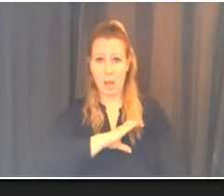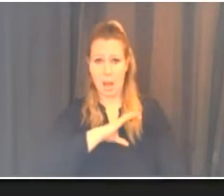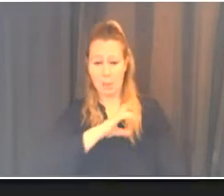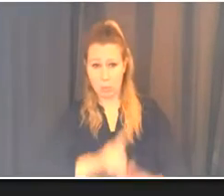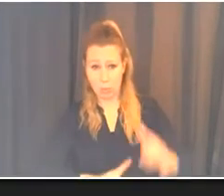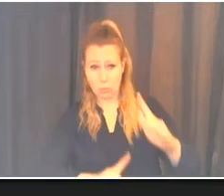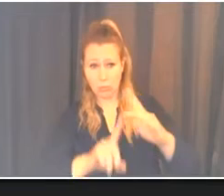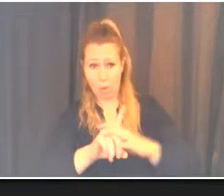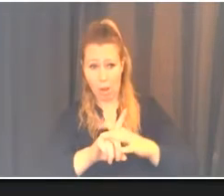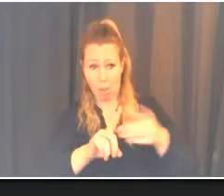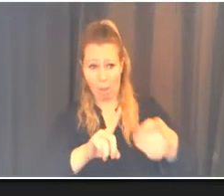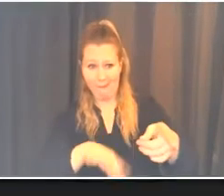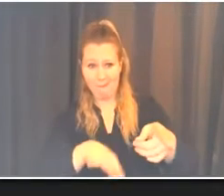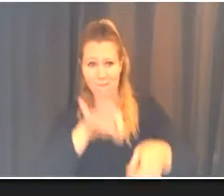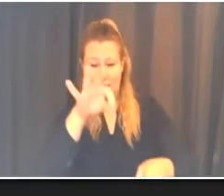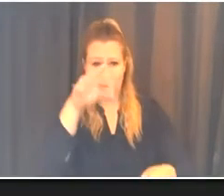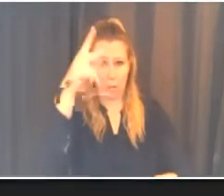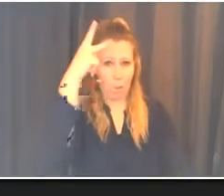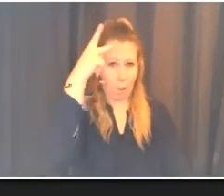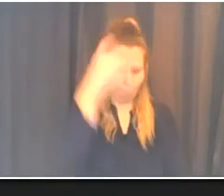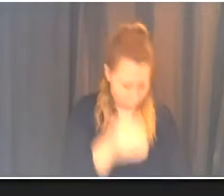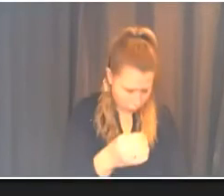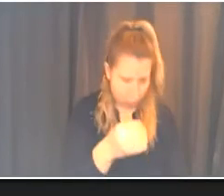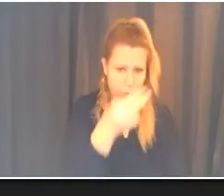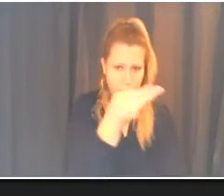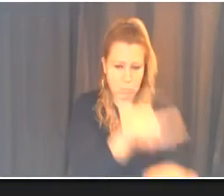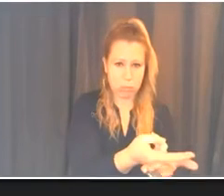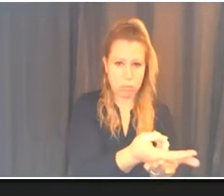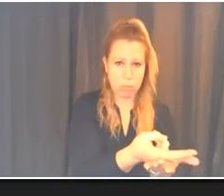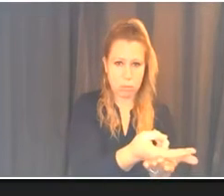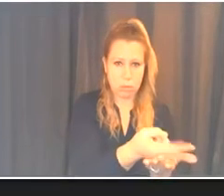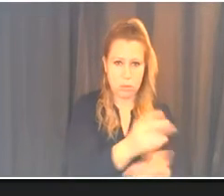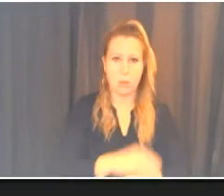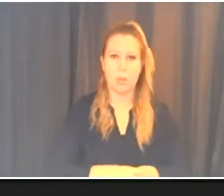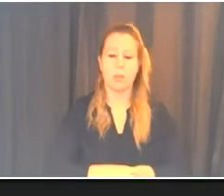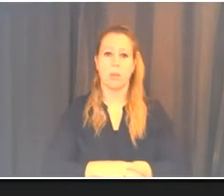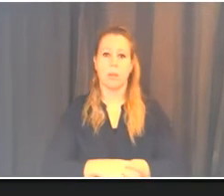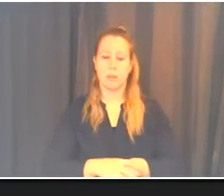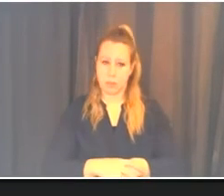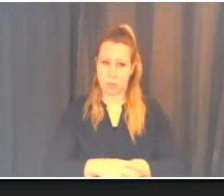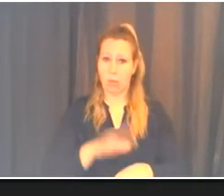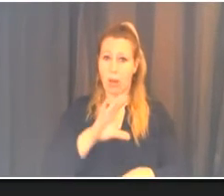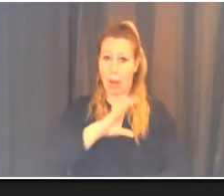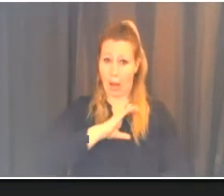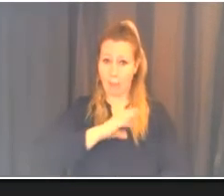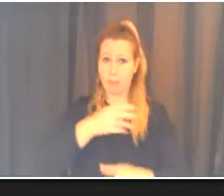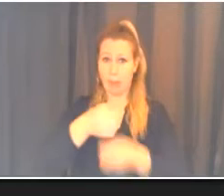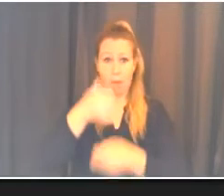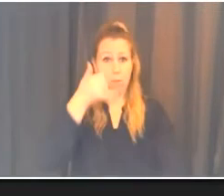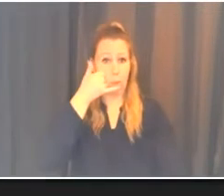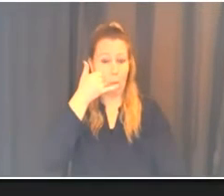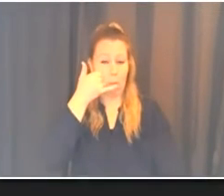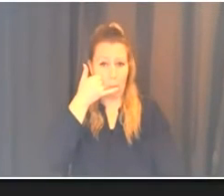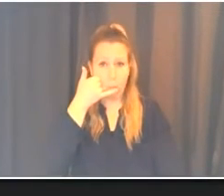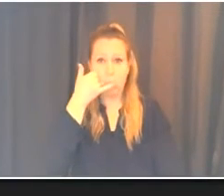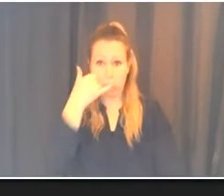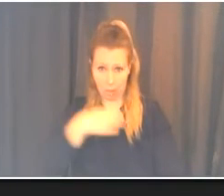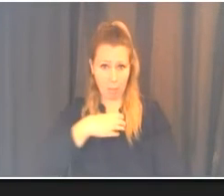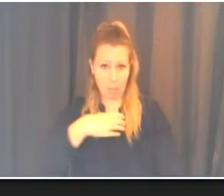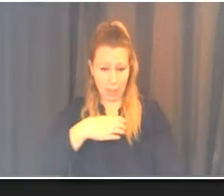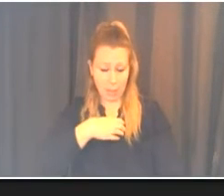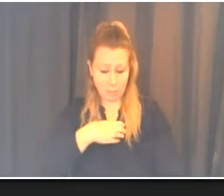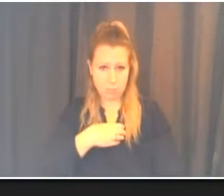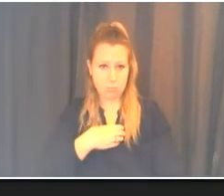my name is Margarita Guzman you can use she her or Margarita I am the executive director of the violence Intervention Program